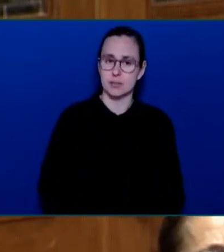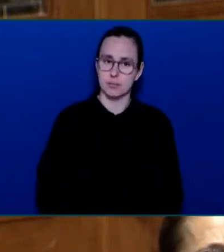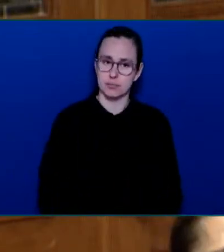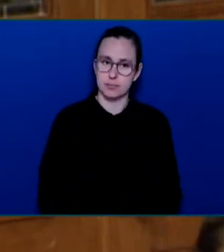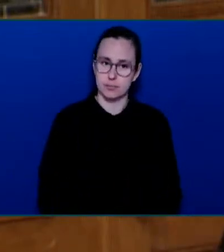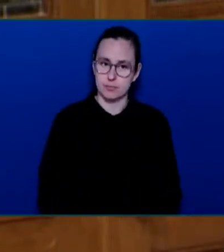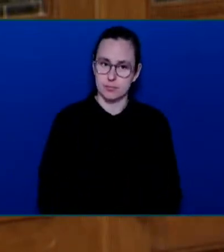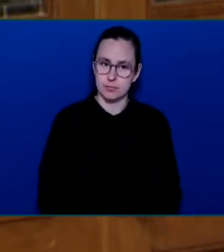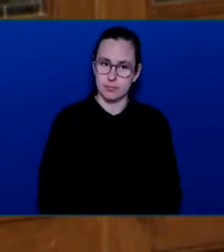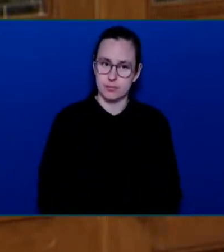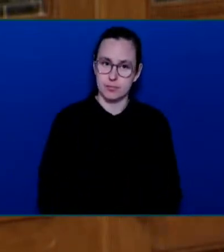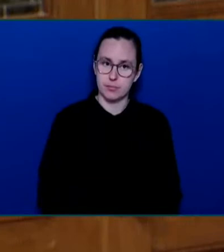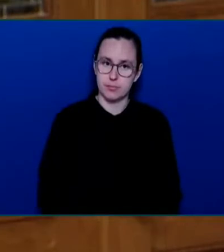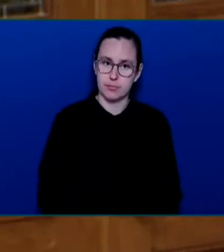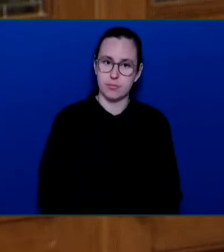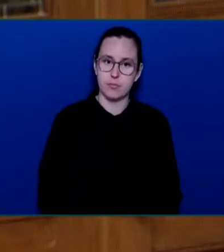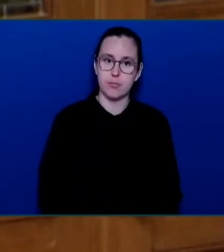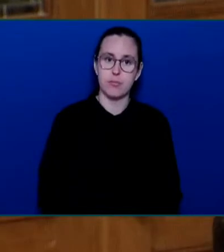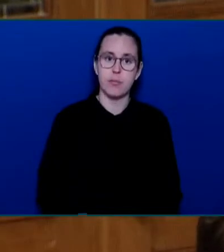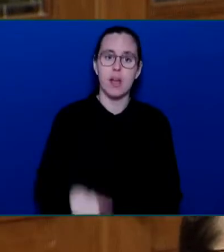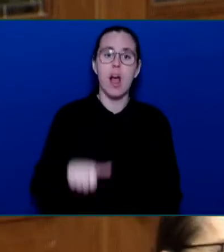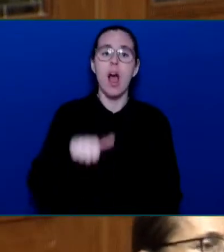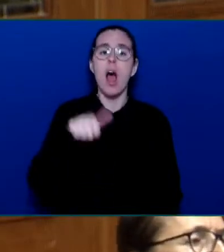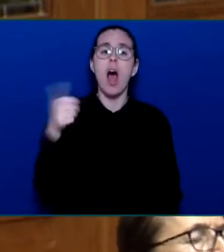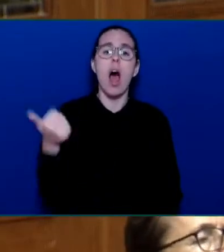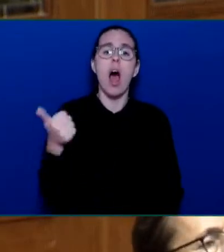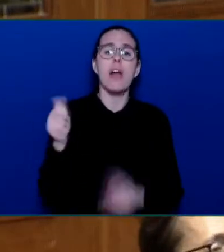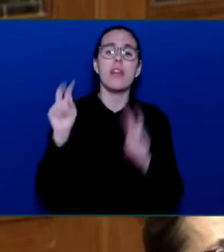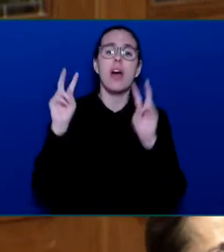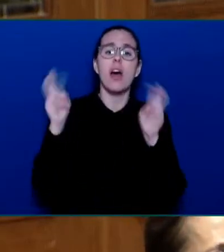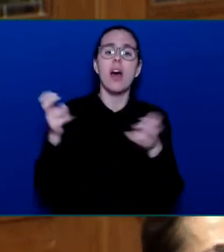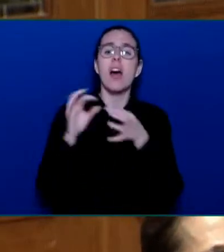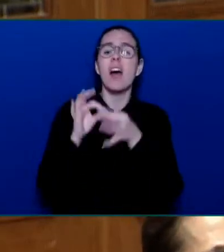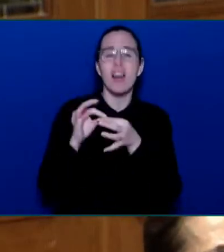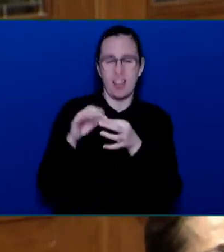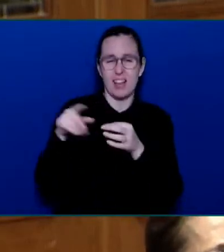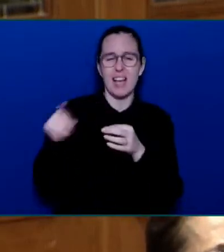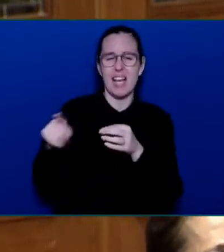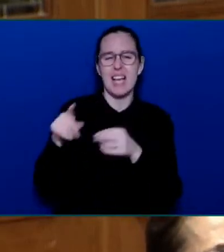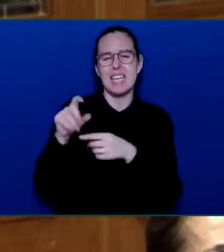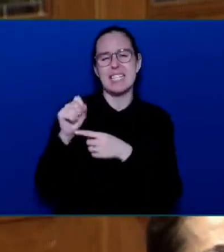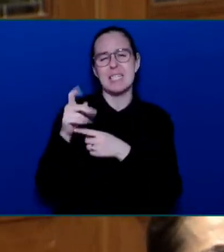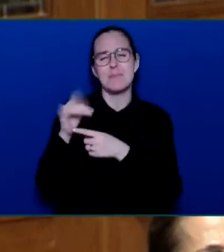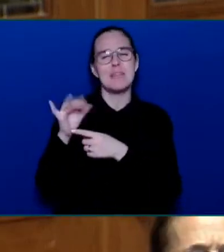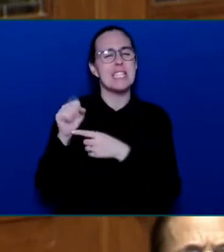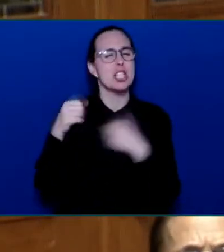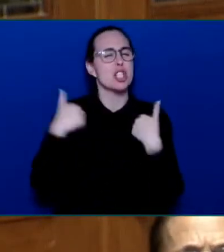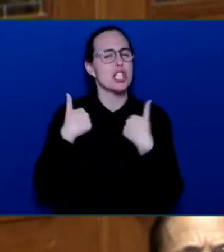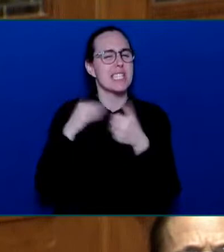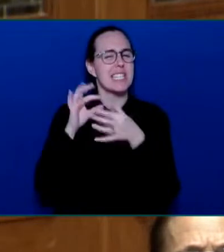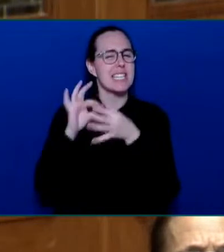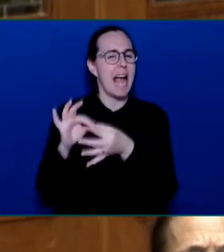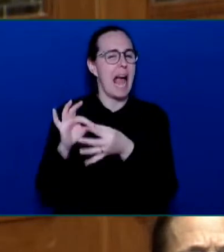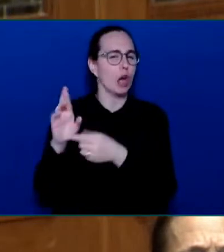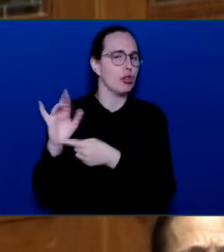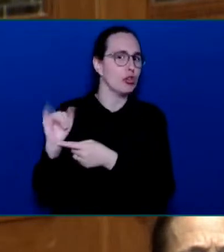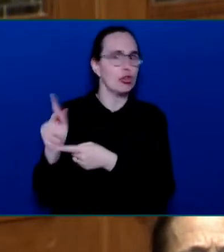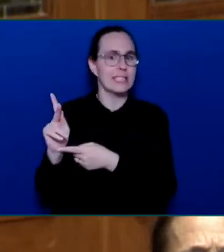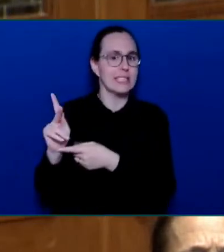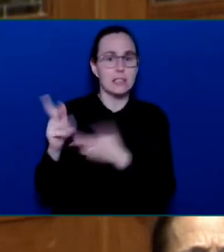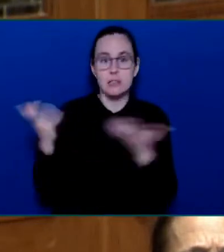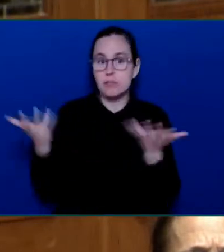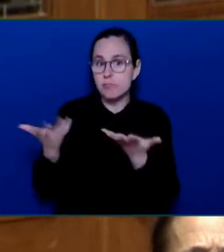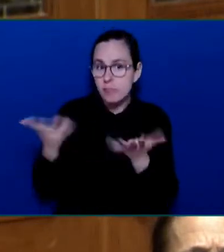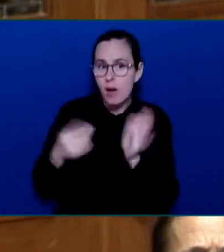BC's failure to protect at-risk wildlife. Only one wild-born spotted owl remains in a forest in BC, the